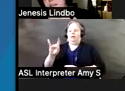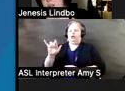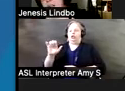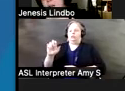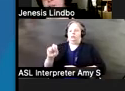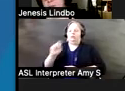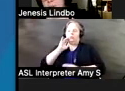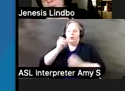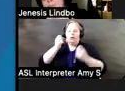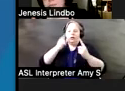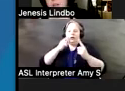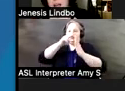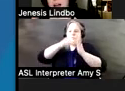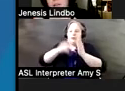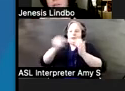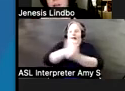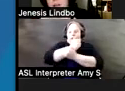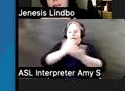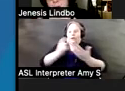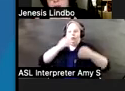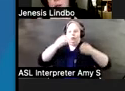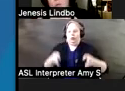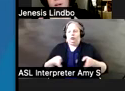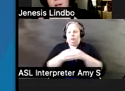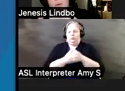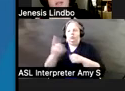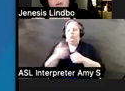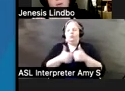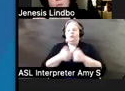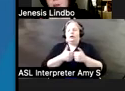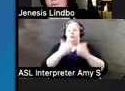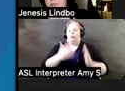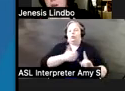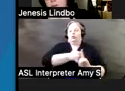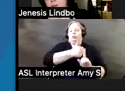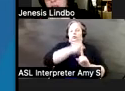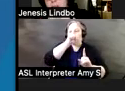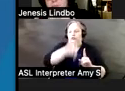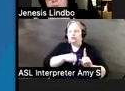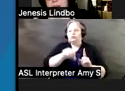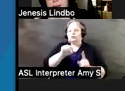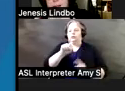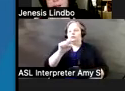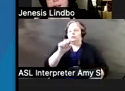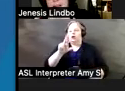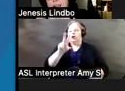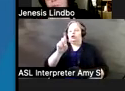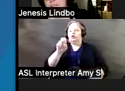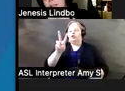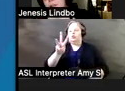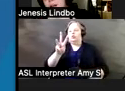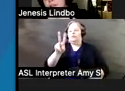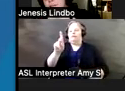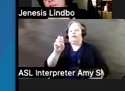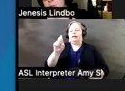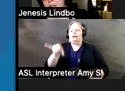every single item on the screen. I have a gamer that I am working with who loves Stardew Valley, and they